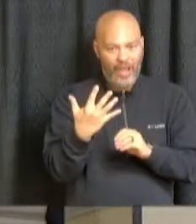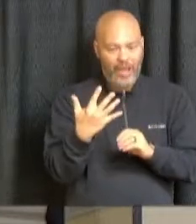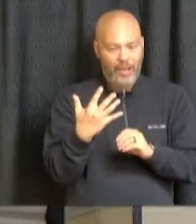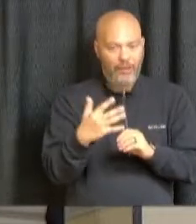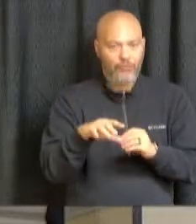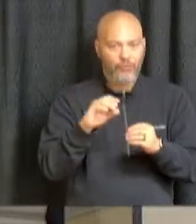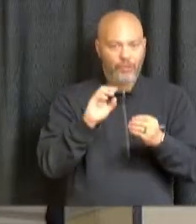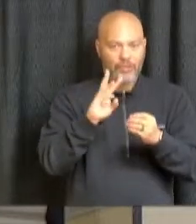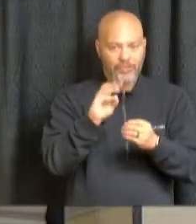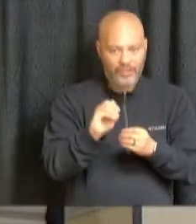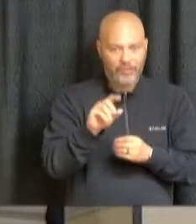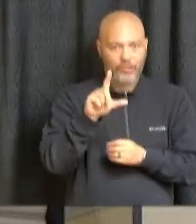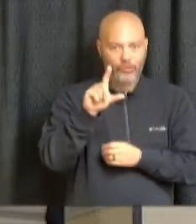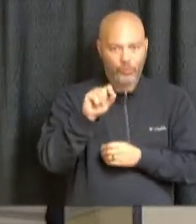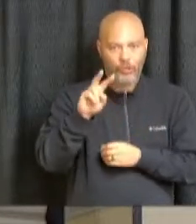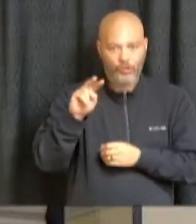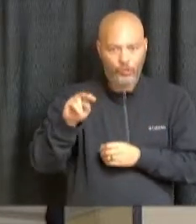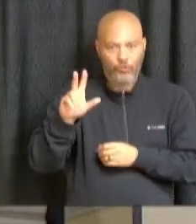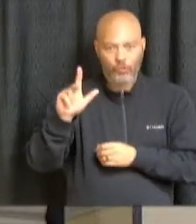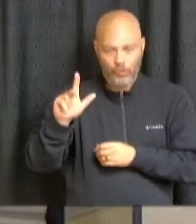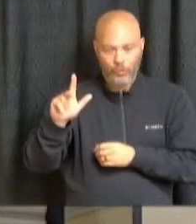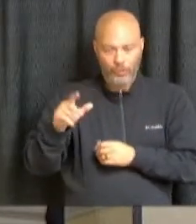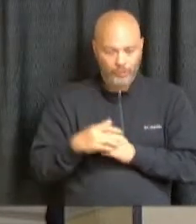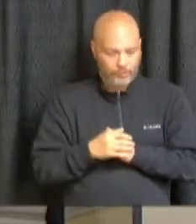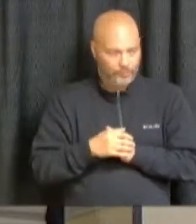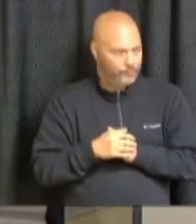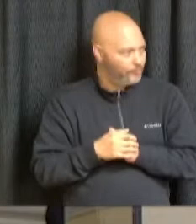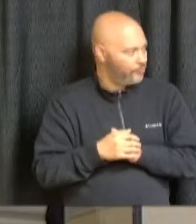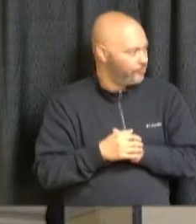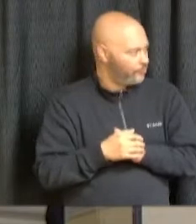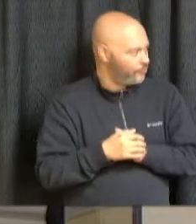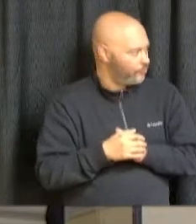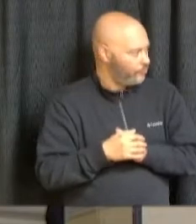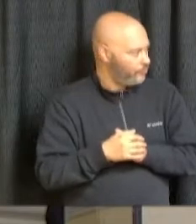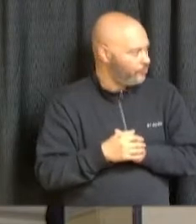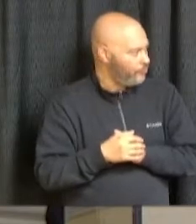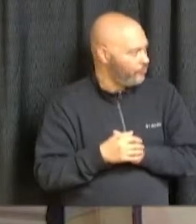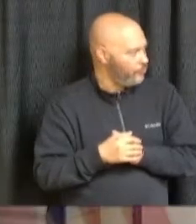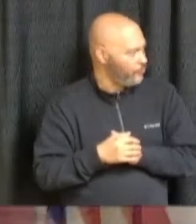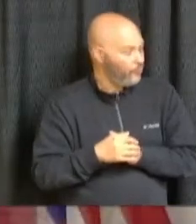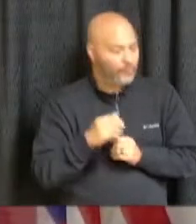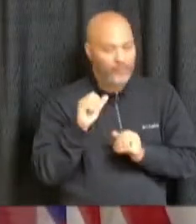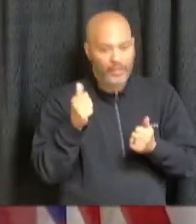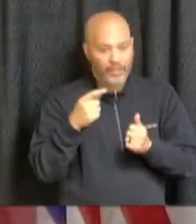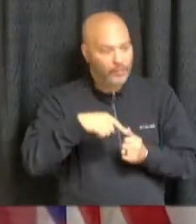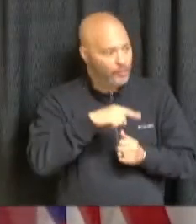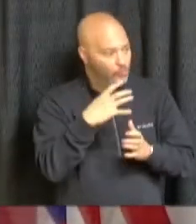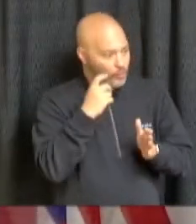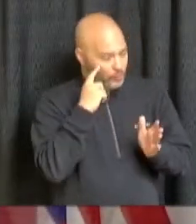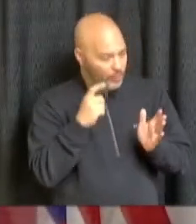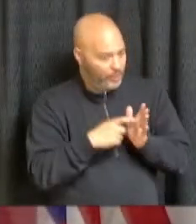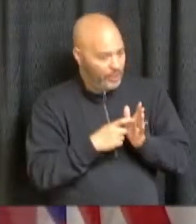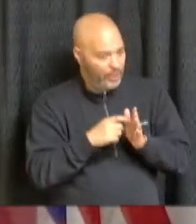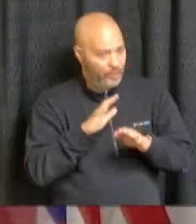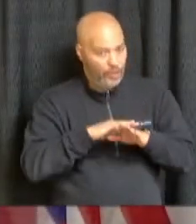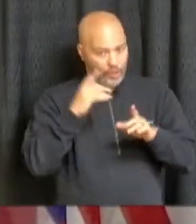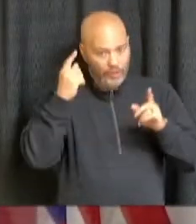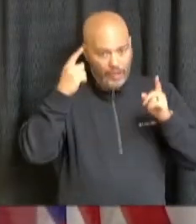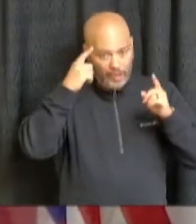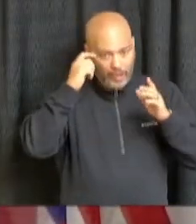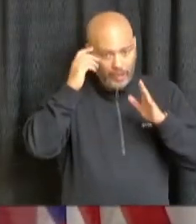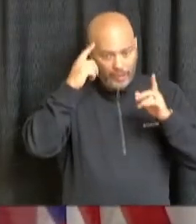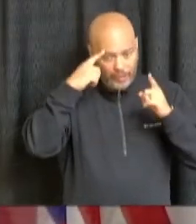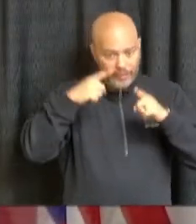5, 60, 2022-23. Okay, so noted. Anyone else wish to be recognized on the consent